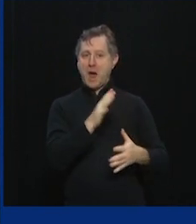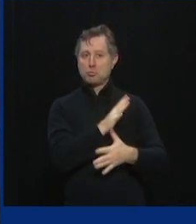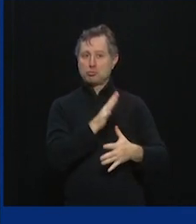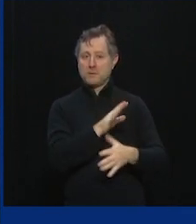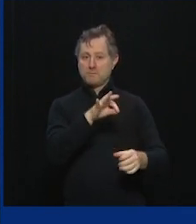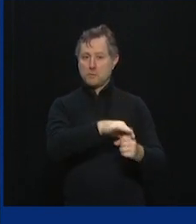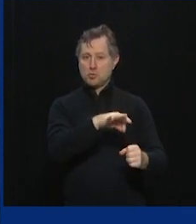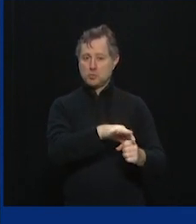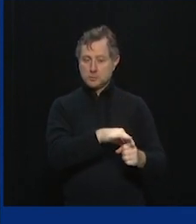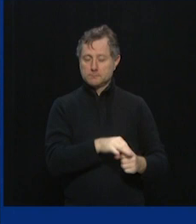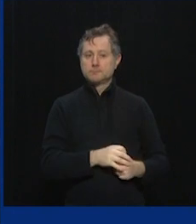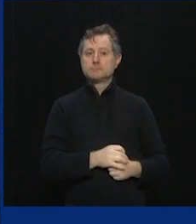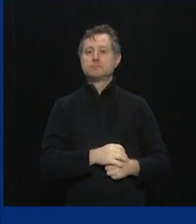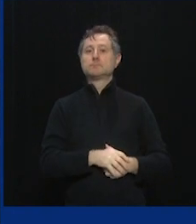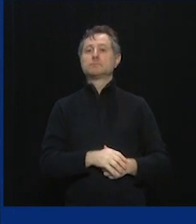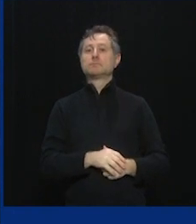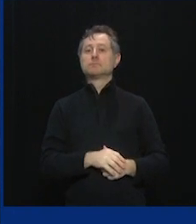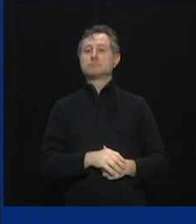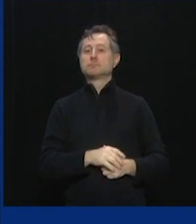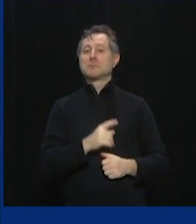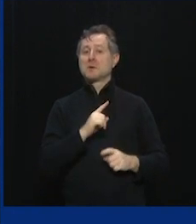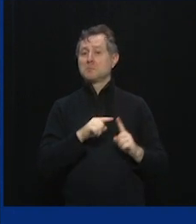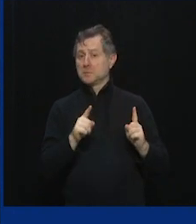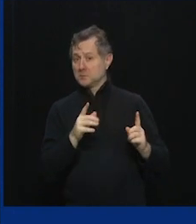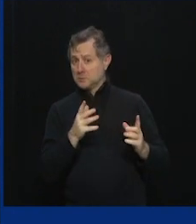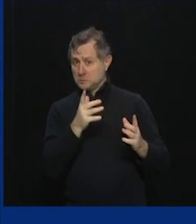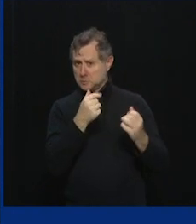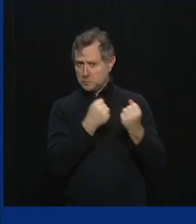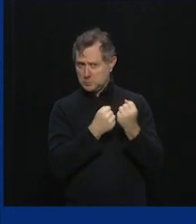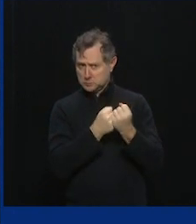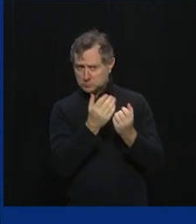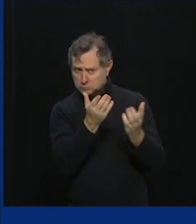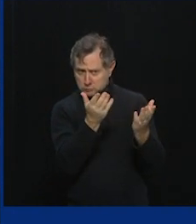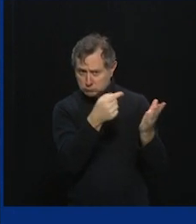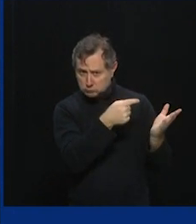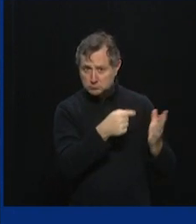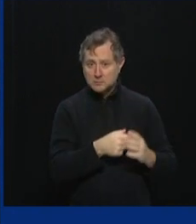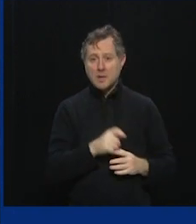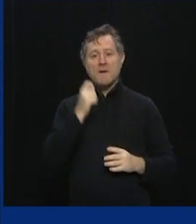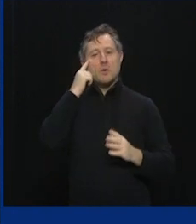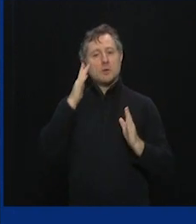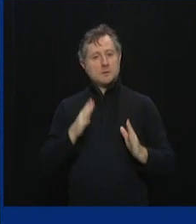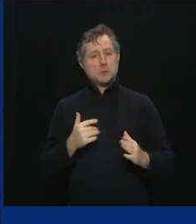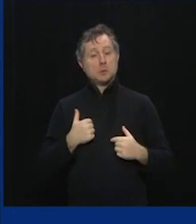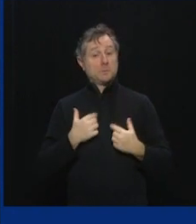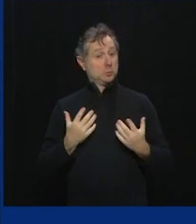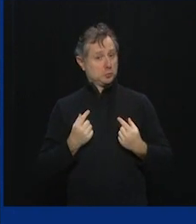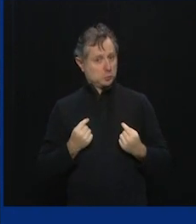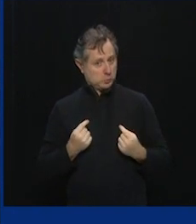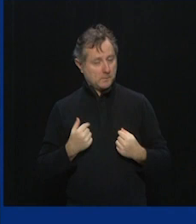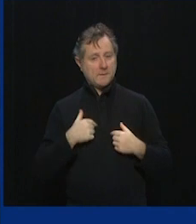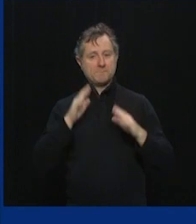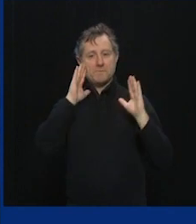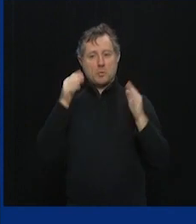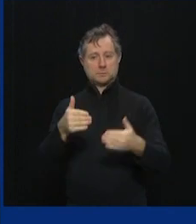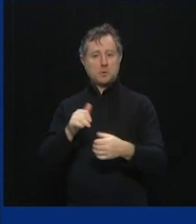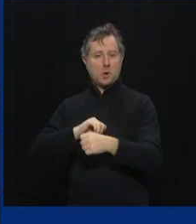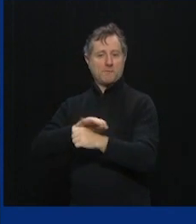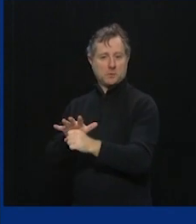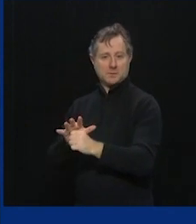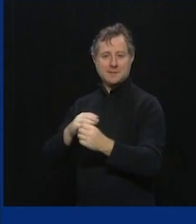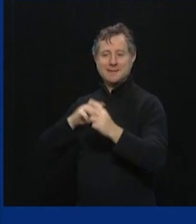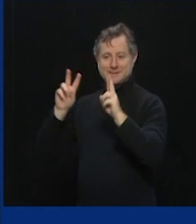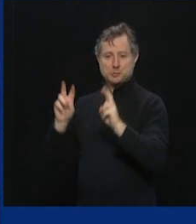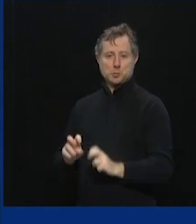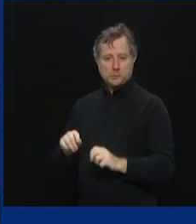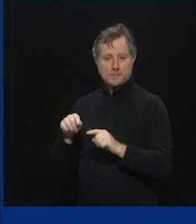Jay Jacobs, others are going to actually endorse. What I'm doing and spending my time on COVID, dealing with the issues I have to deal with, but